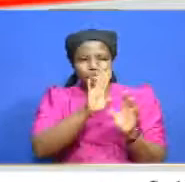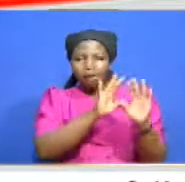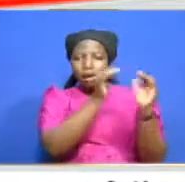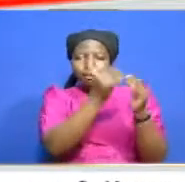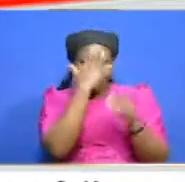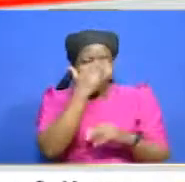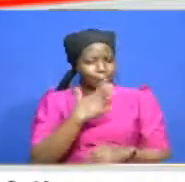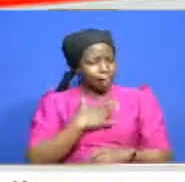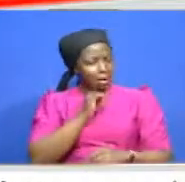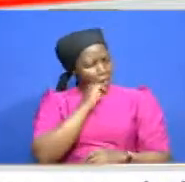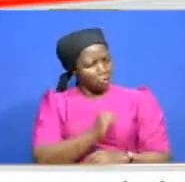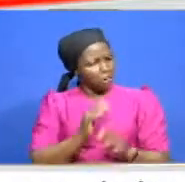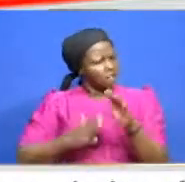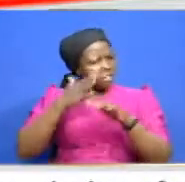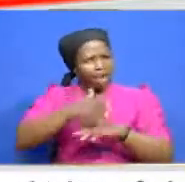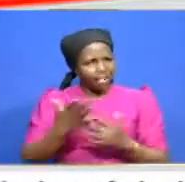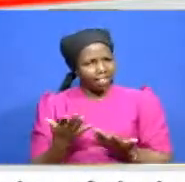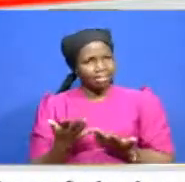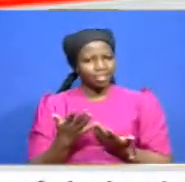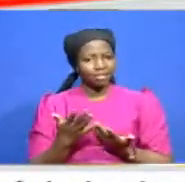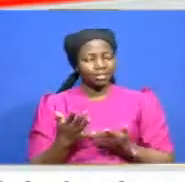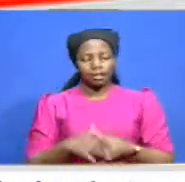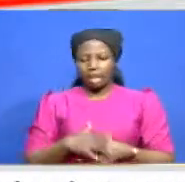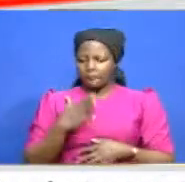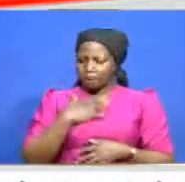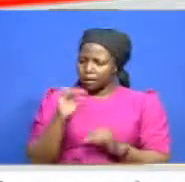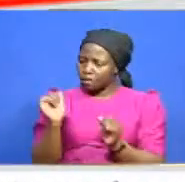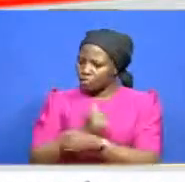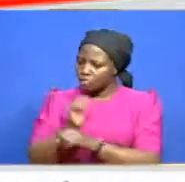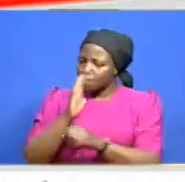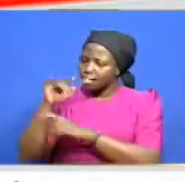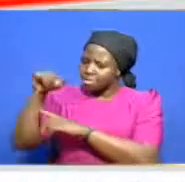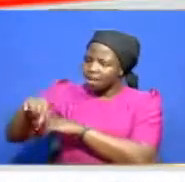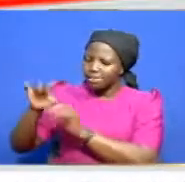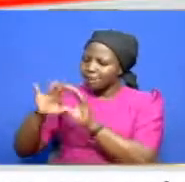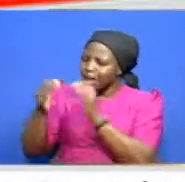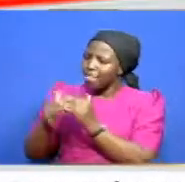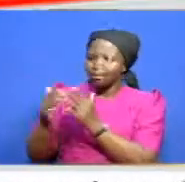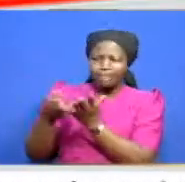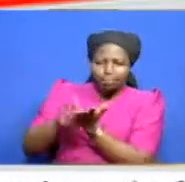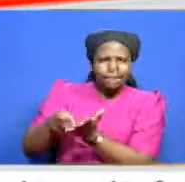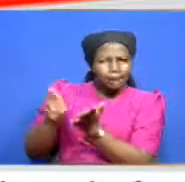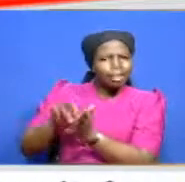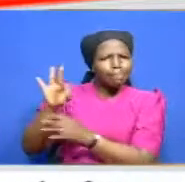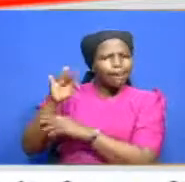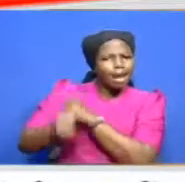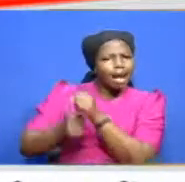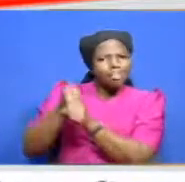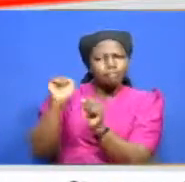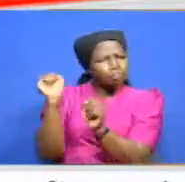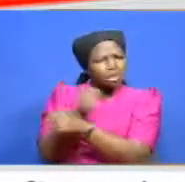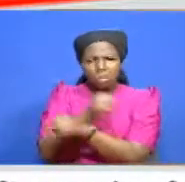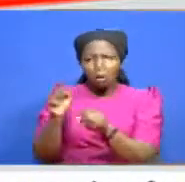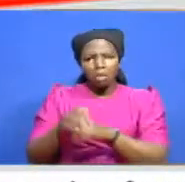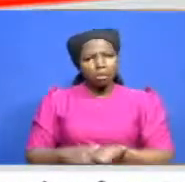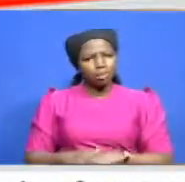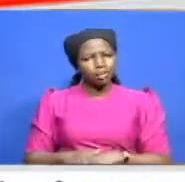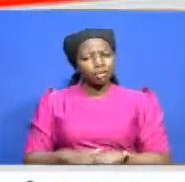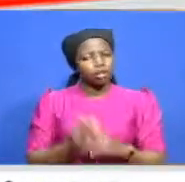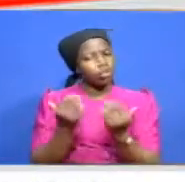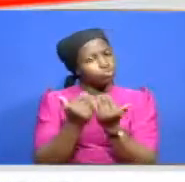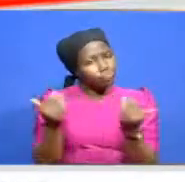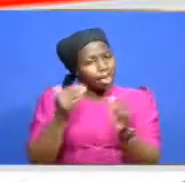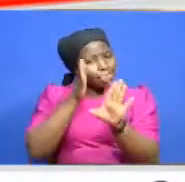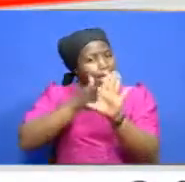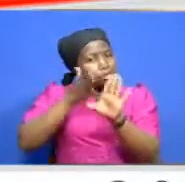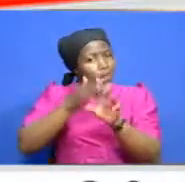my age or something. Yeah, I cannot be in this class for 2 years. There is something that will affect the children psychologically.